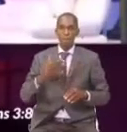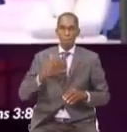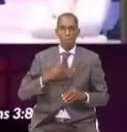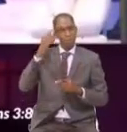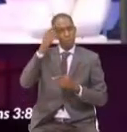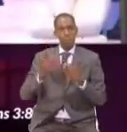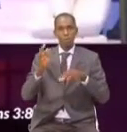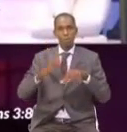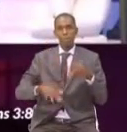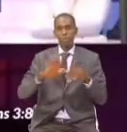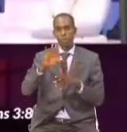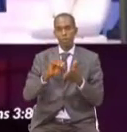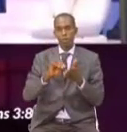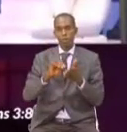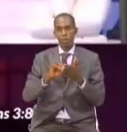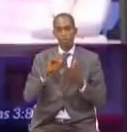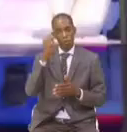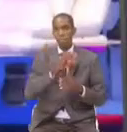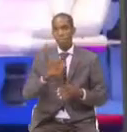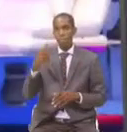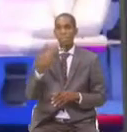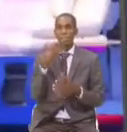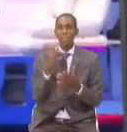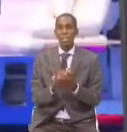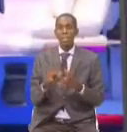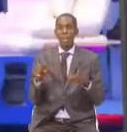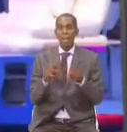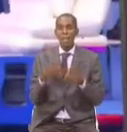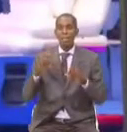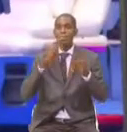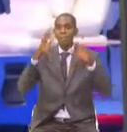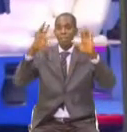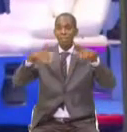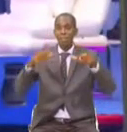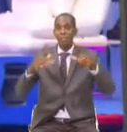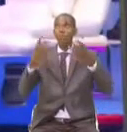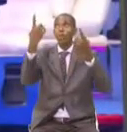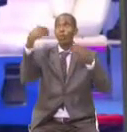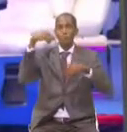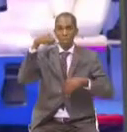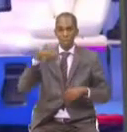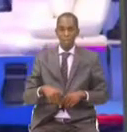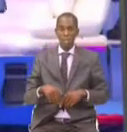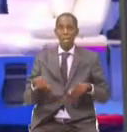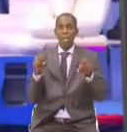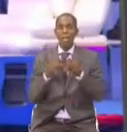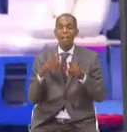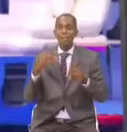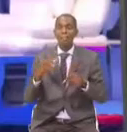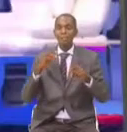Then in verse 10, it says, for as the rain cometh down, as the